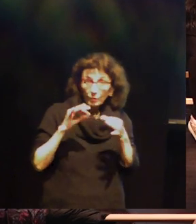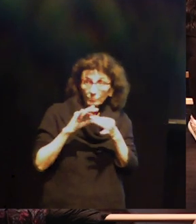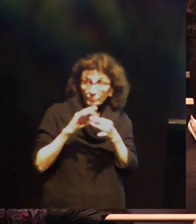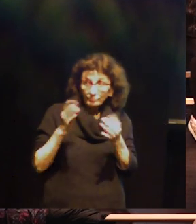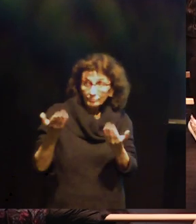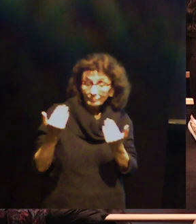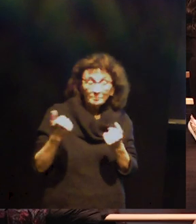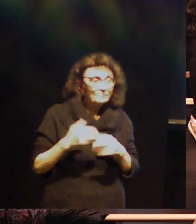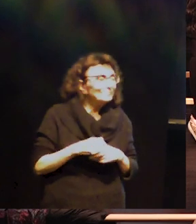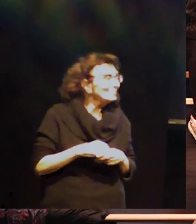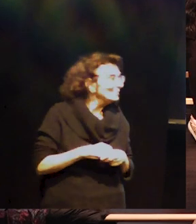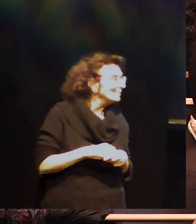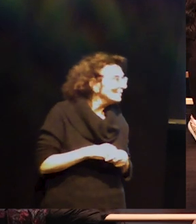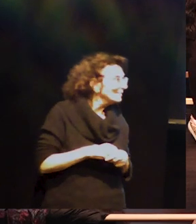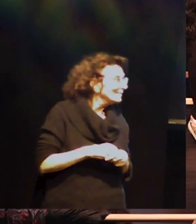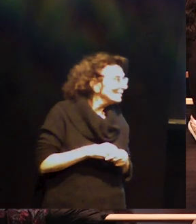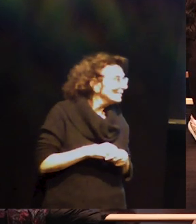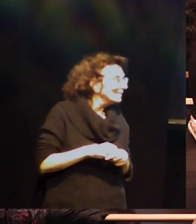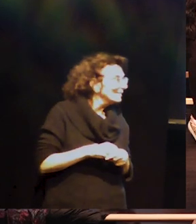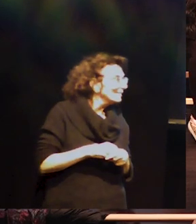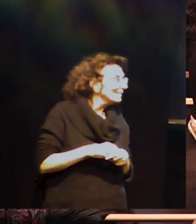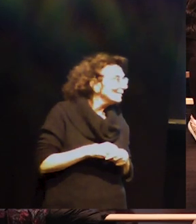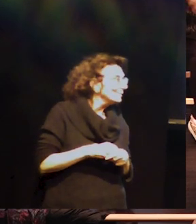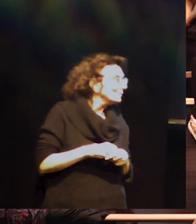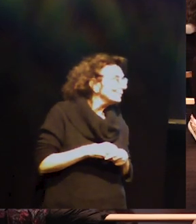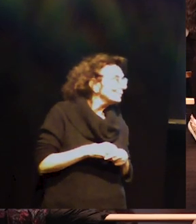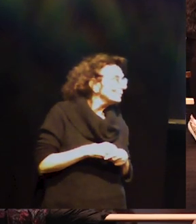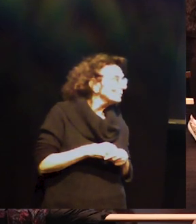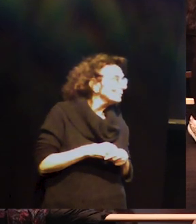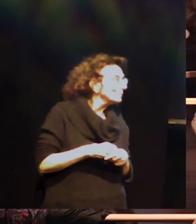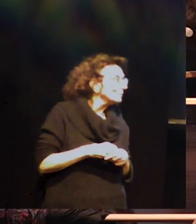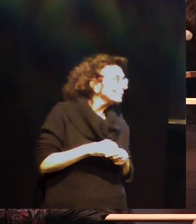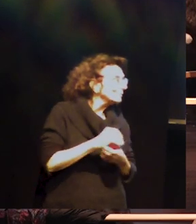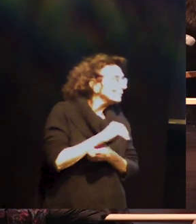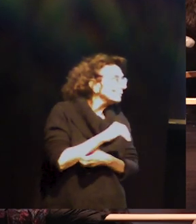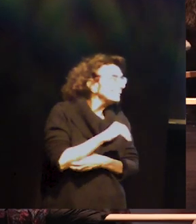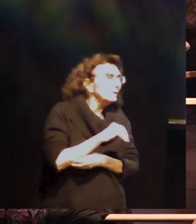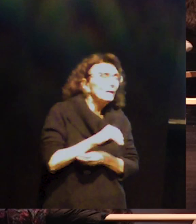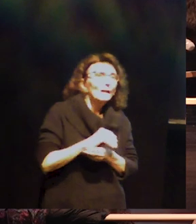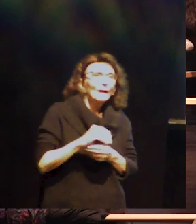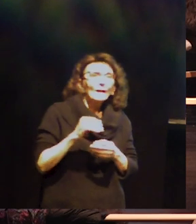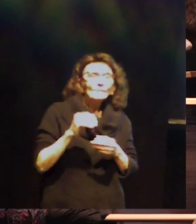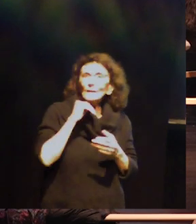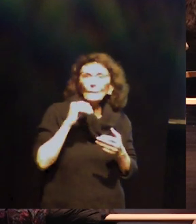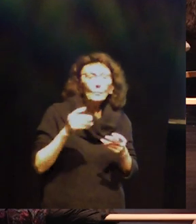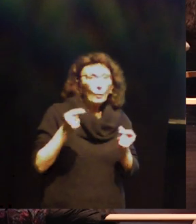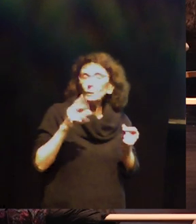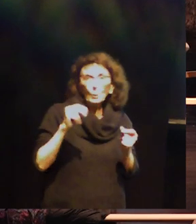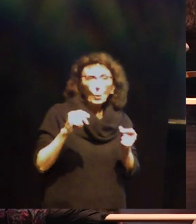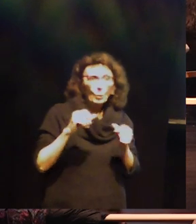know? Yeah. Well, this film took about 6 years to make.